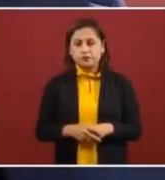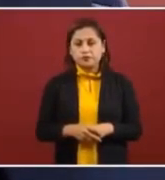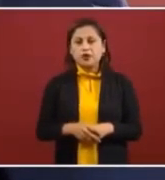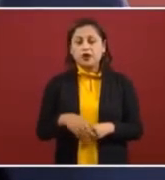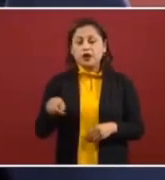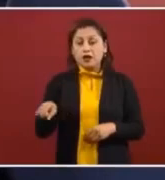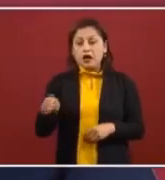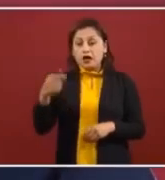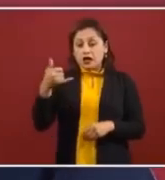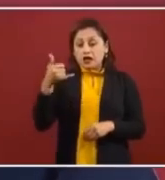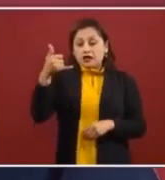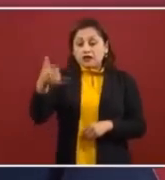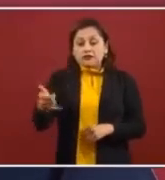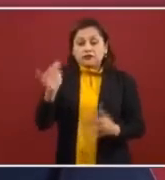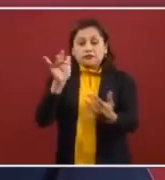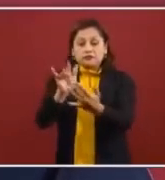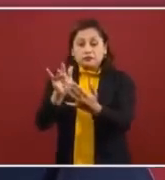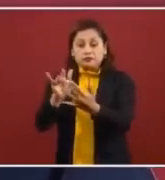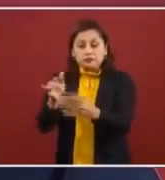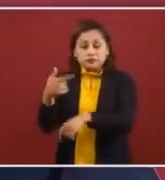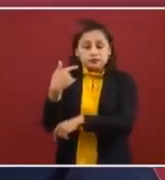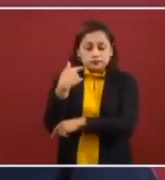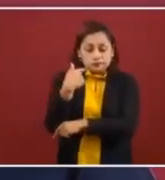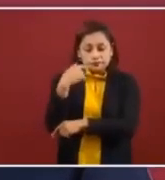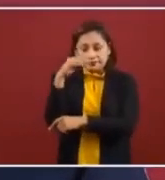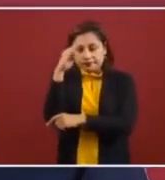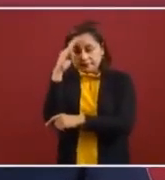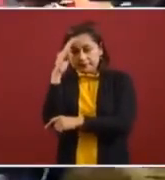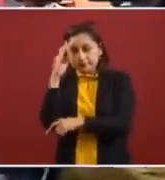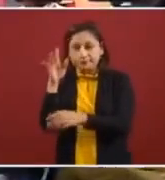these techniques, these methods for distribution,